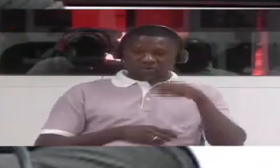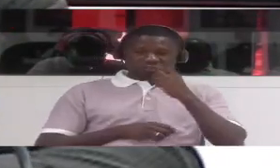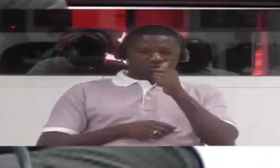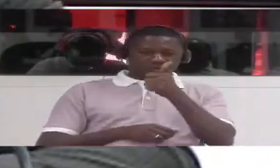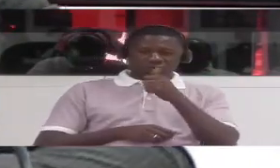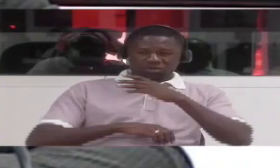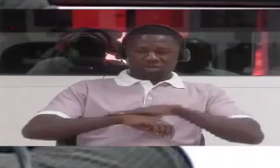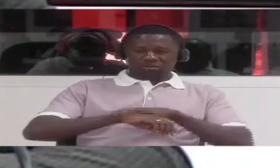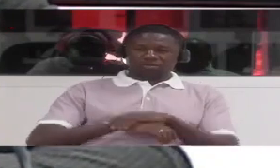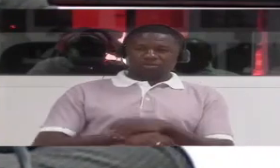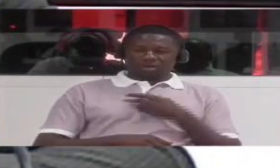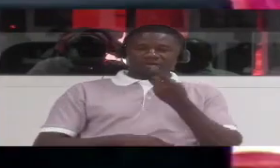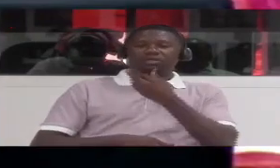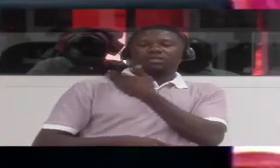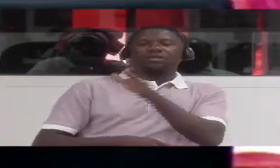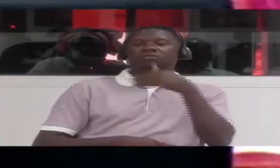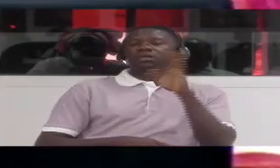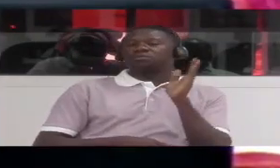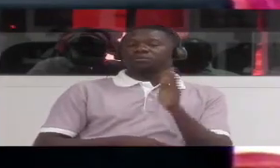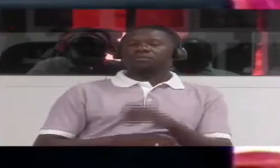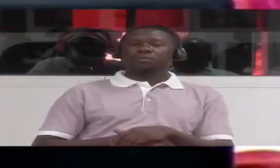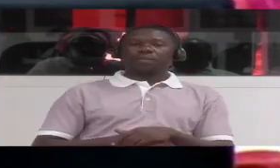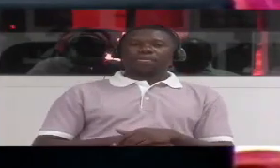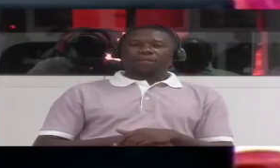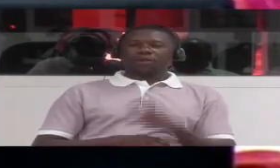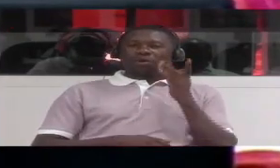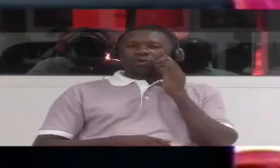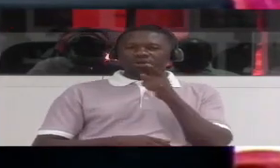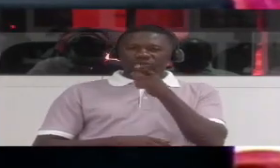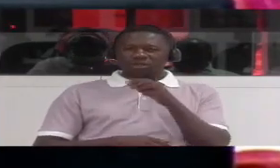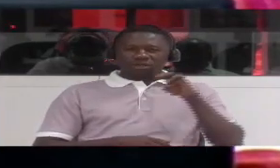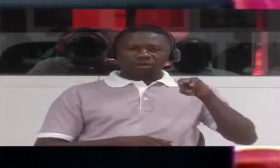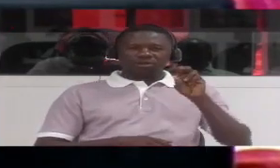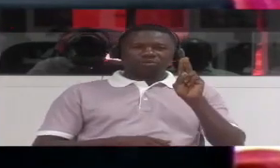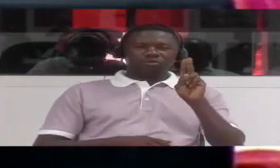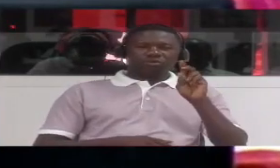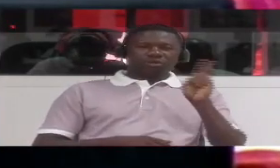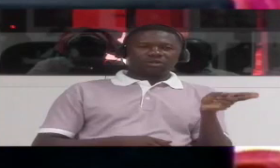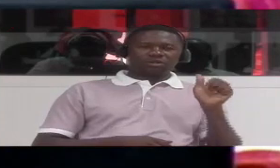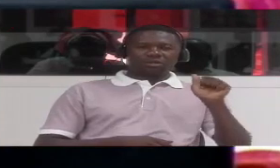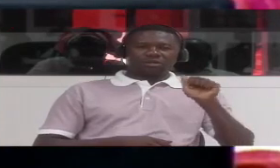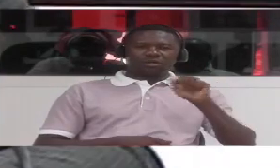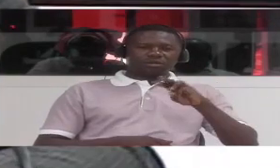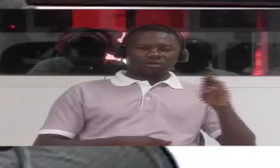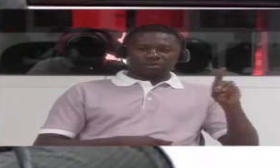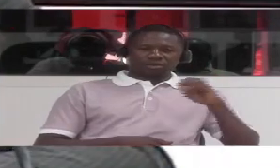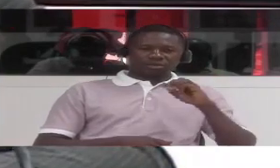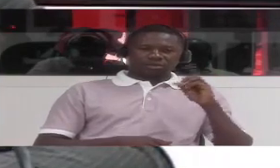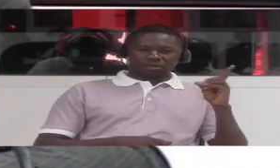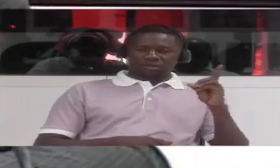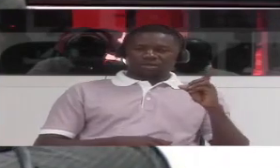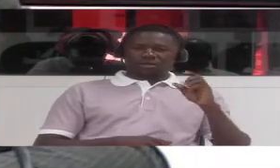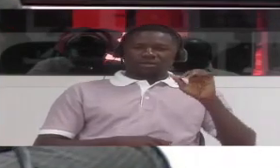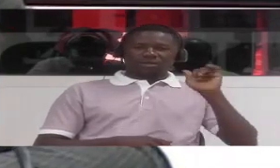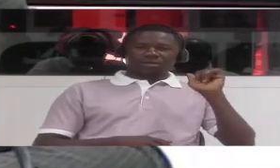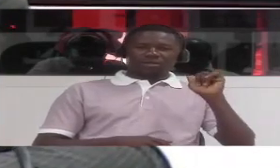say Mohammed Haidara, do you know who he was at the time? He was deputy director of NIA. The director then